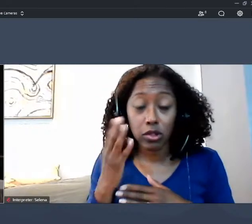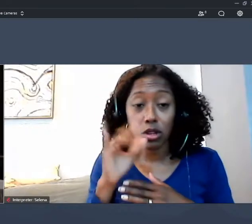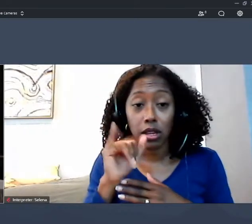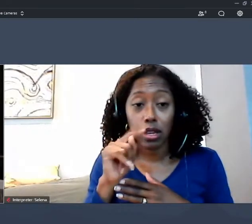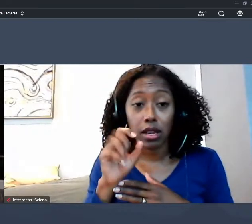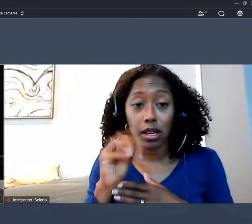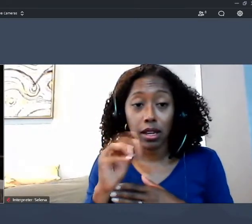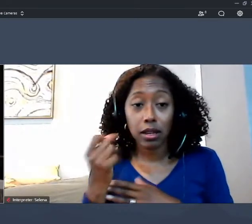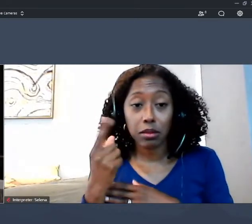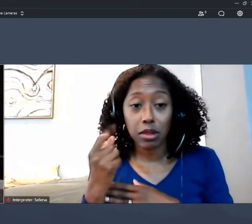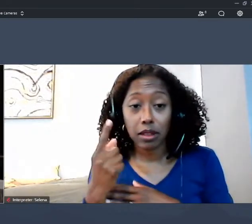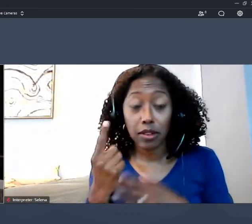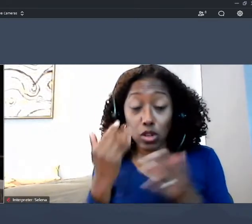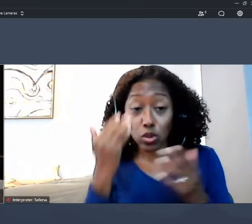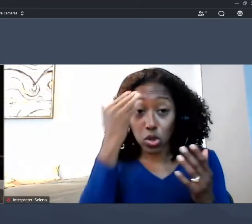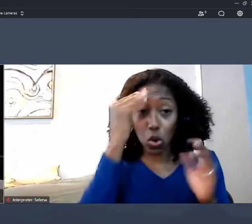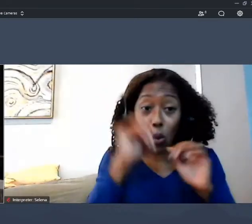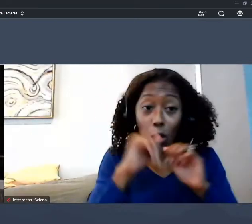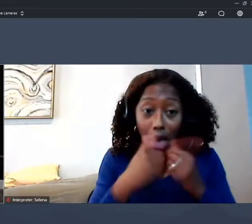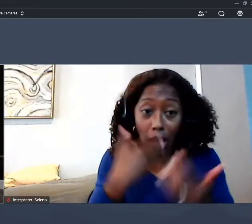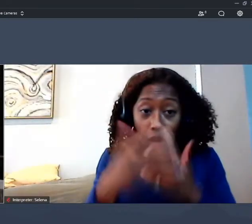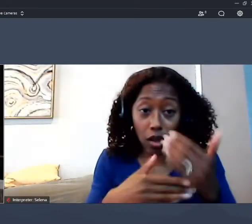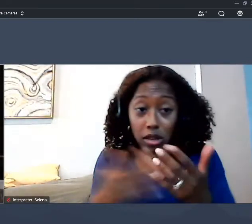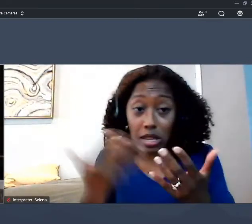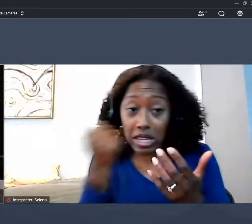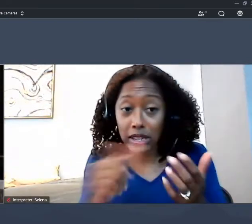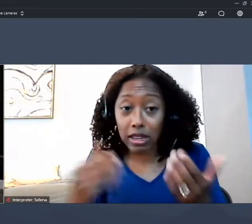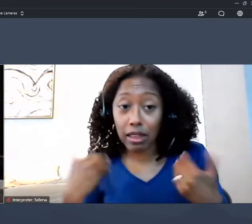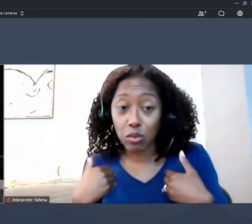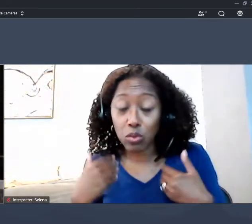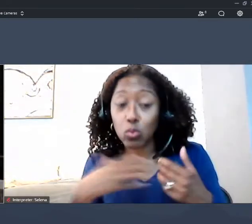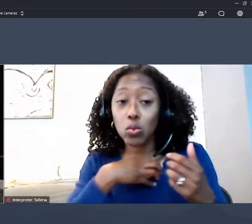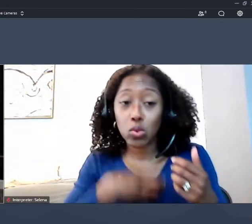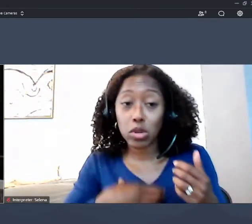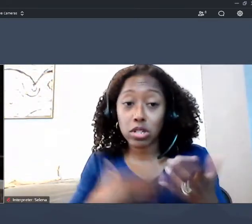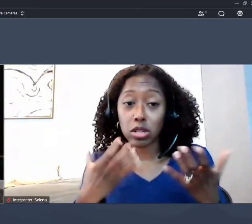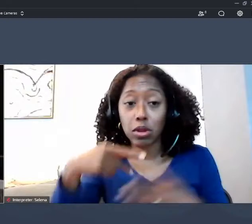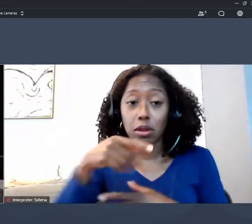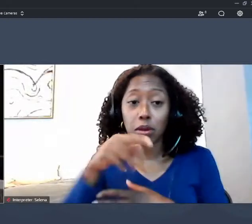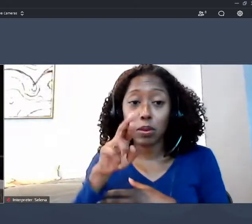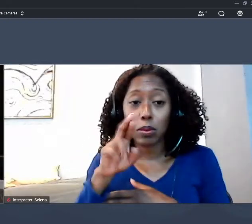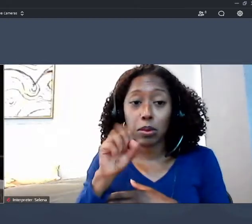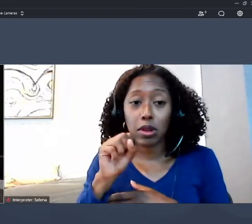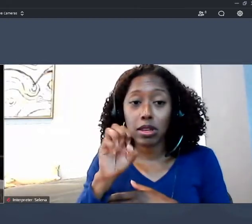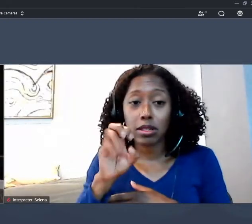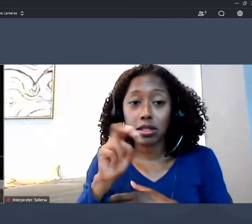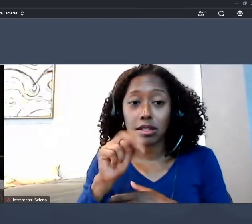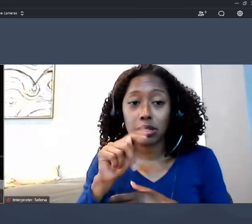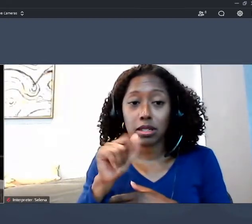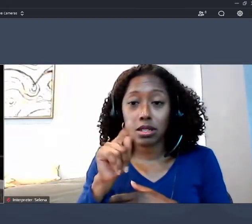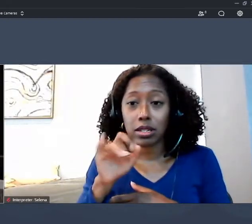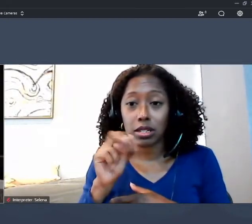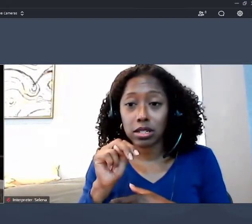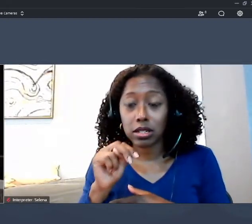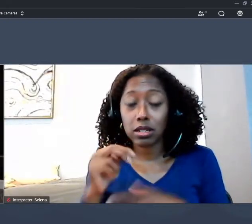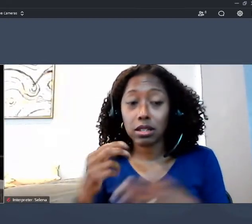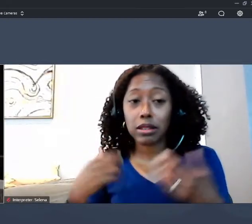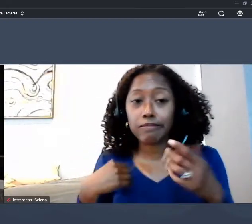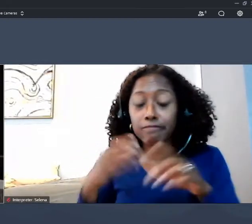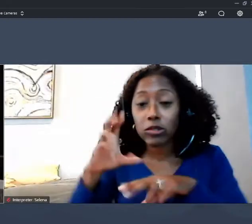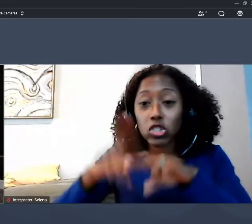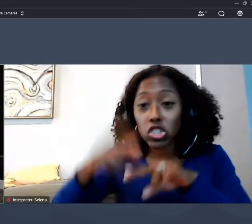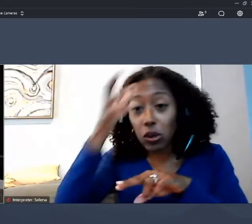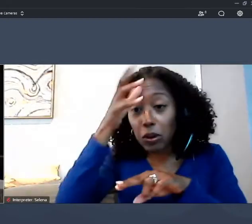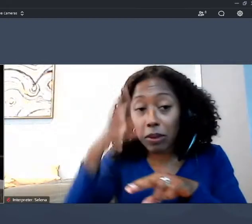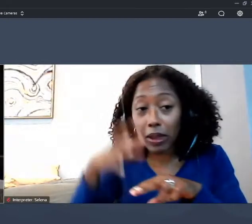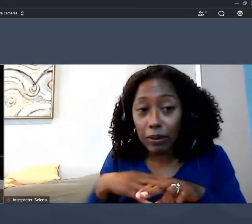update on how this works. Do I have a wish for presentation? Mr. Chairman, I just need the floor for a few seconds to talk about the